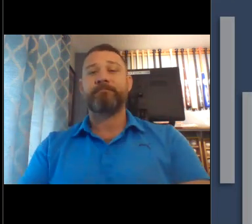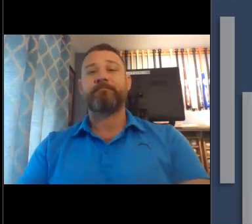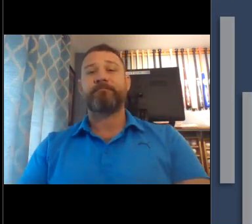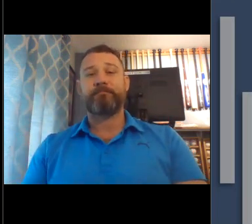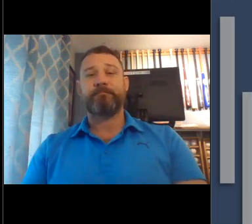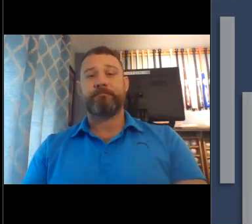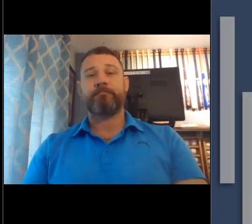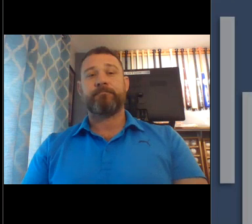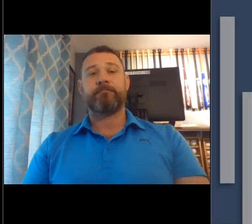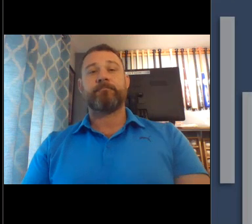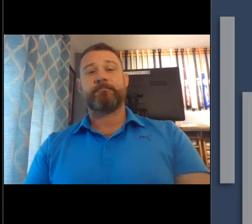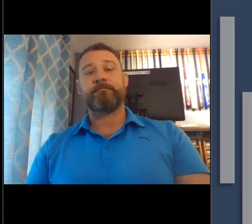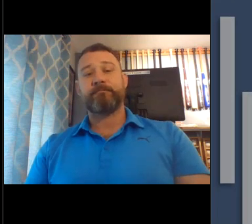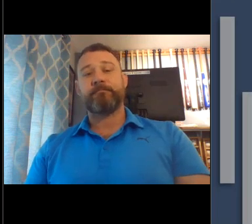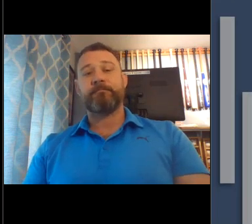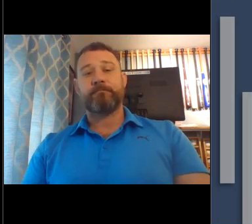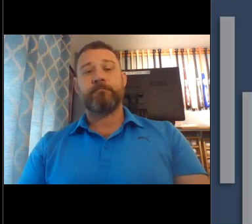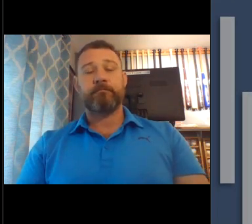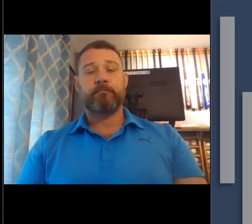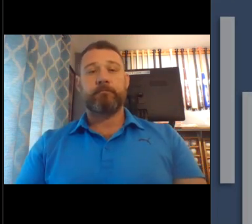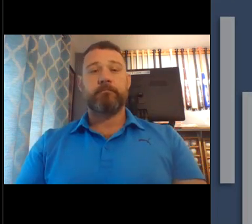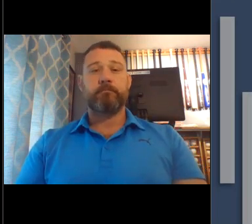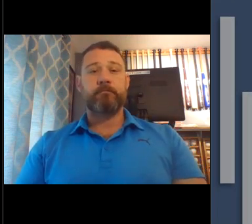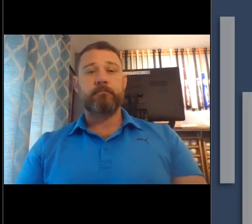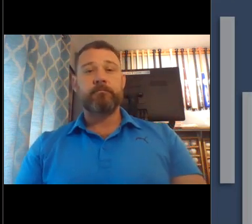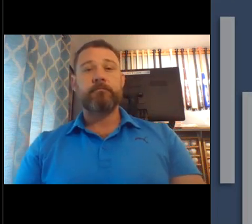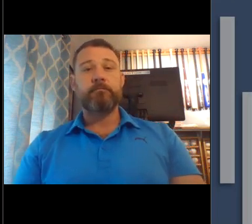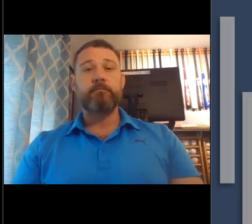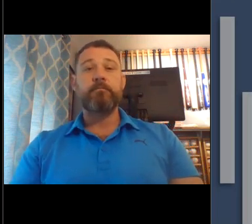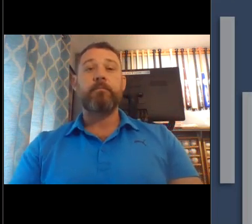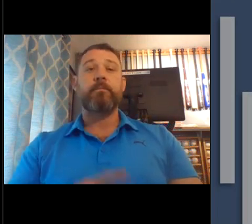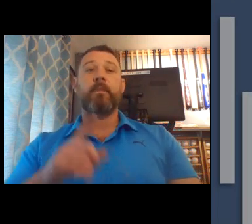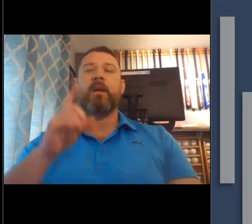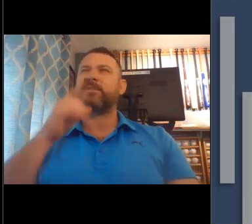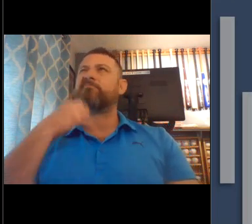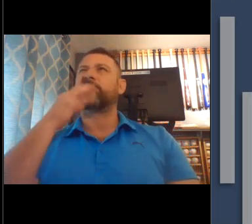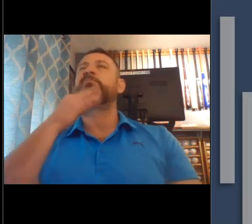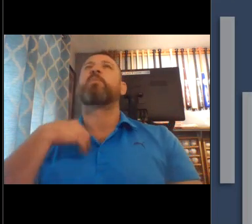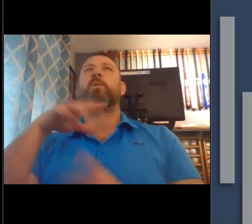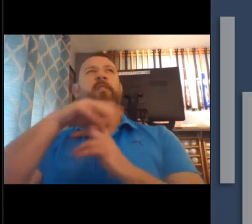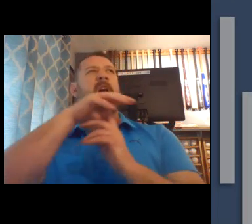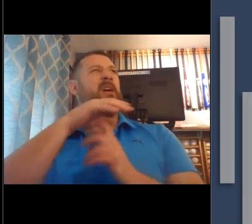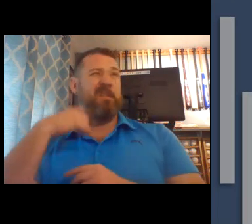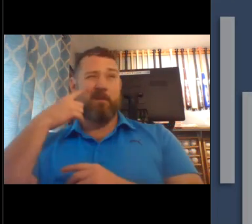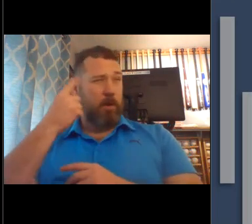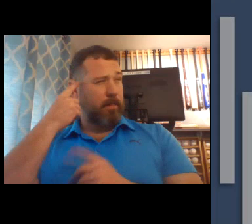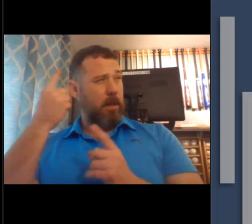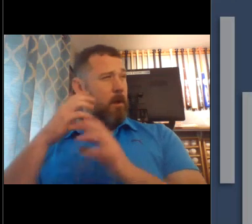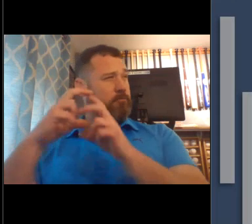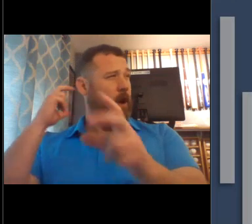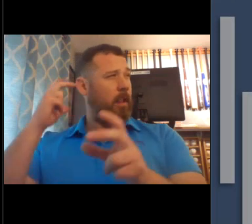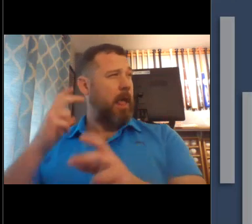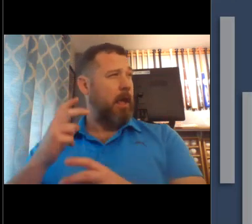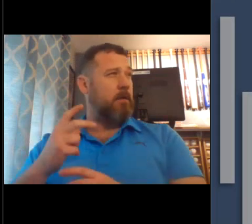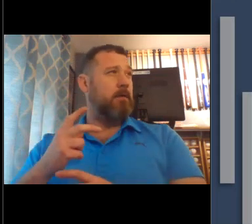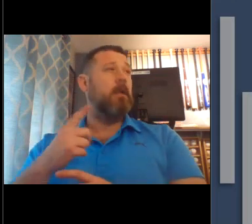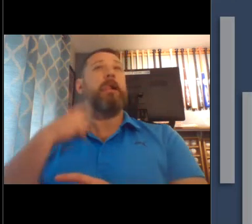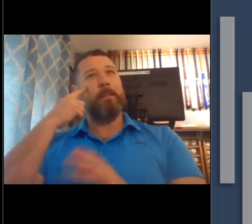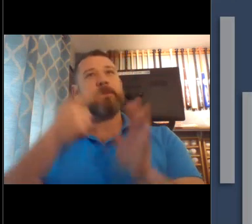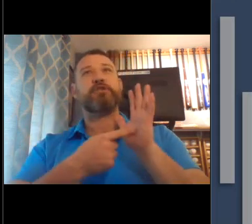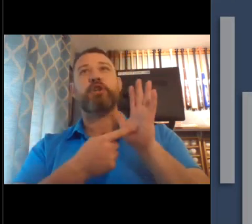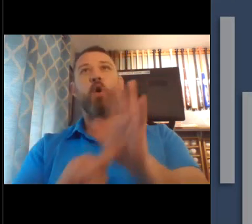Ray? It was coincidental. We were up there flying, and I said, "What do you think about truck lanes?" And she said, "Well, let me show you." And we